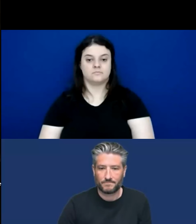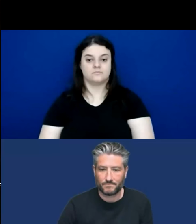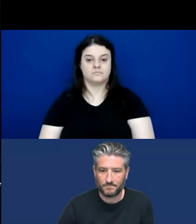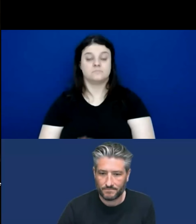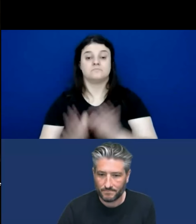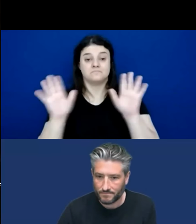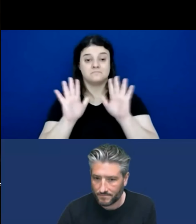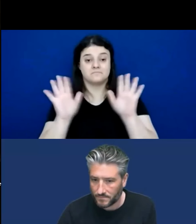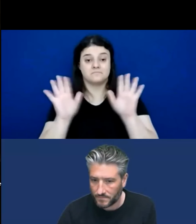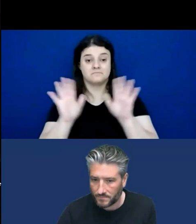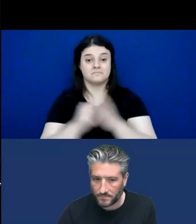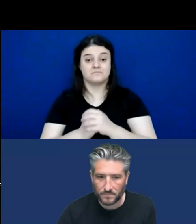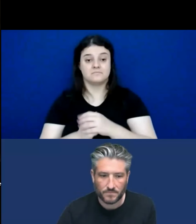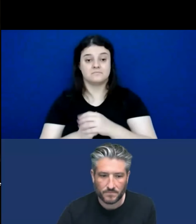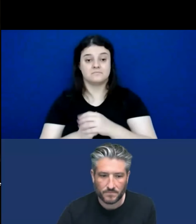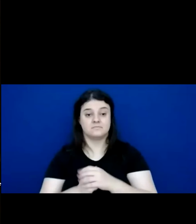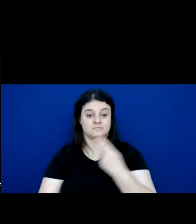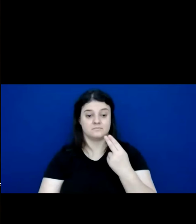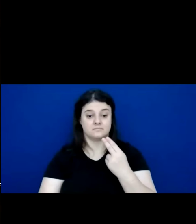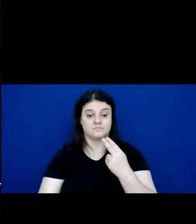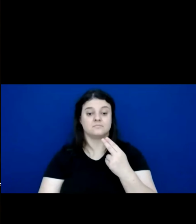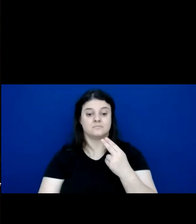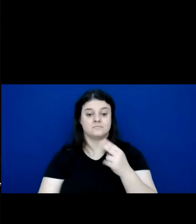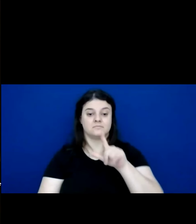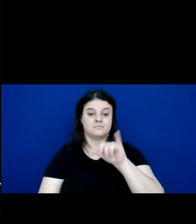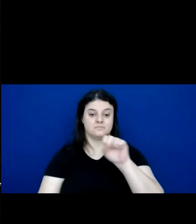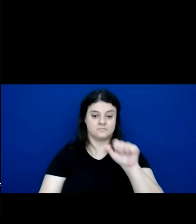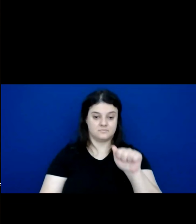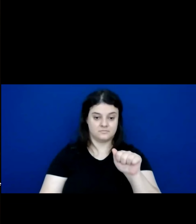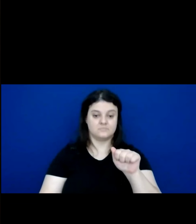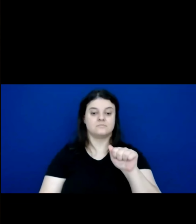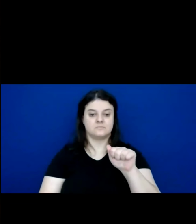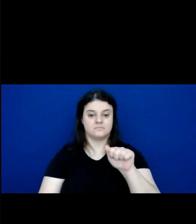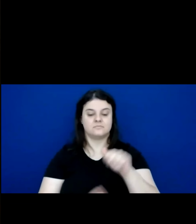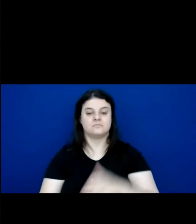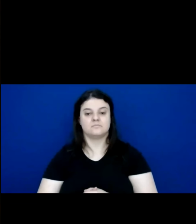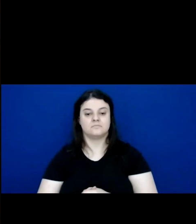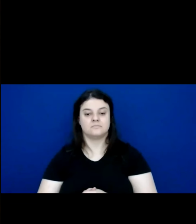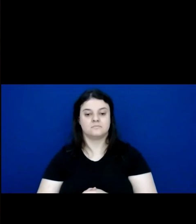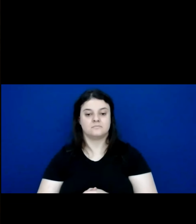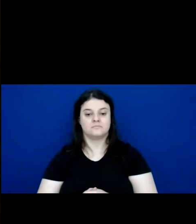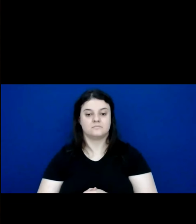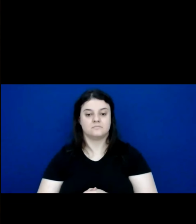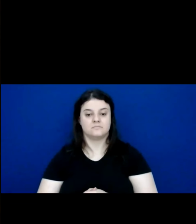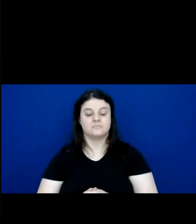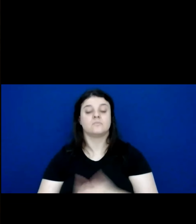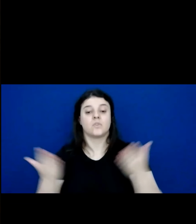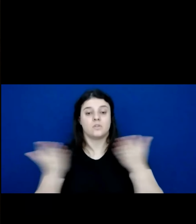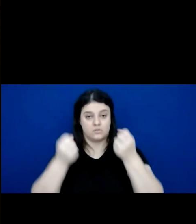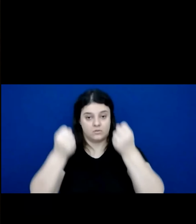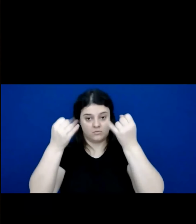Hi, my name is Lisa. My name's Lisa. I'm going to explain something to